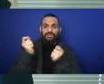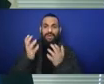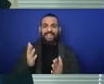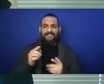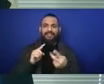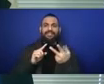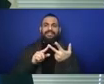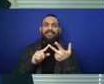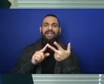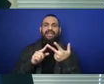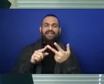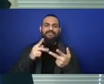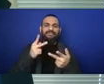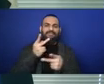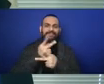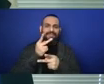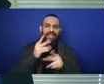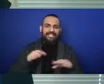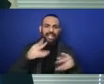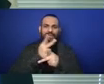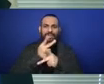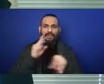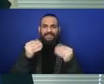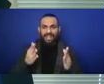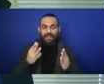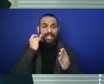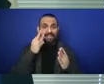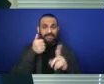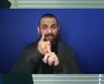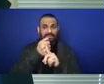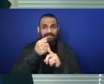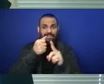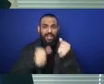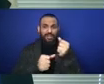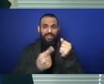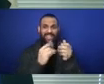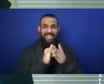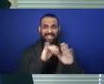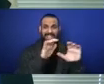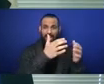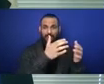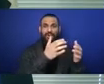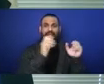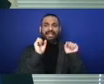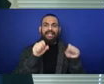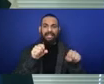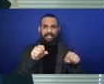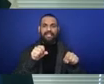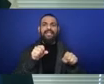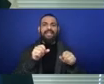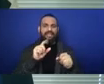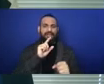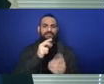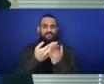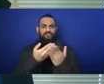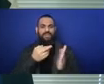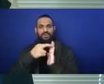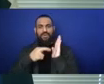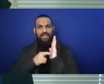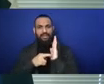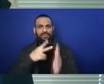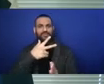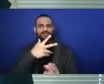school staff. If you fall in one of these categories, you are able to pre-register to receive the vaccine through the city of El